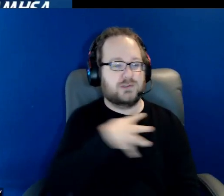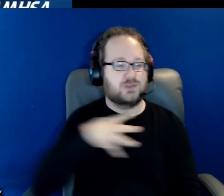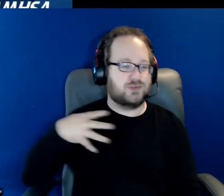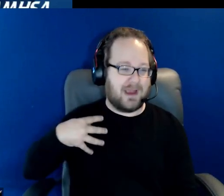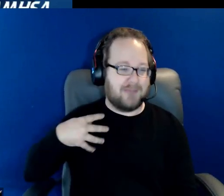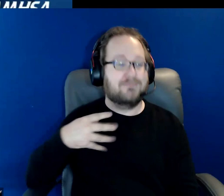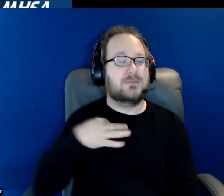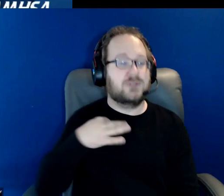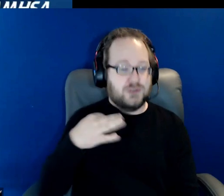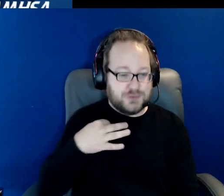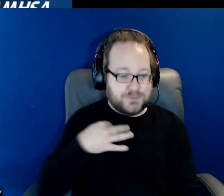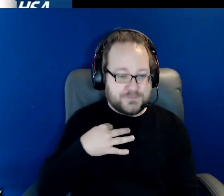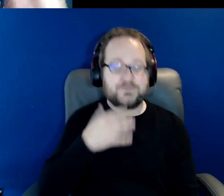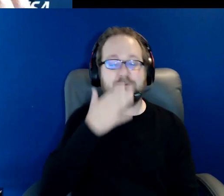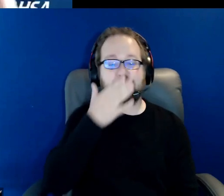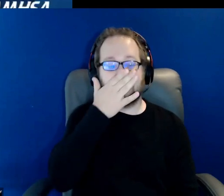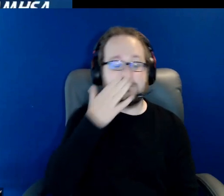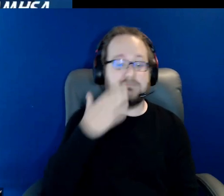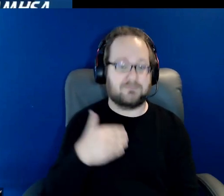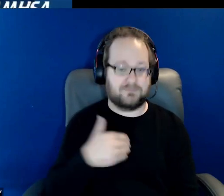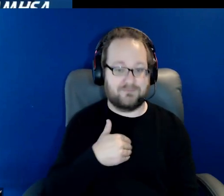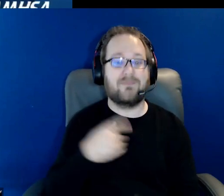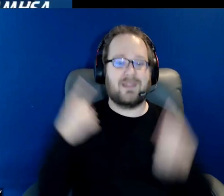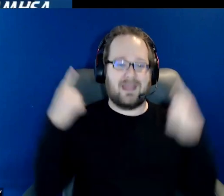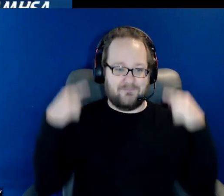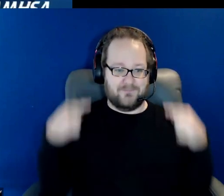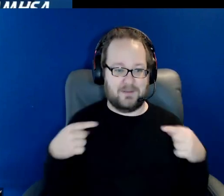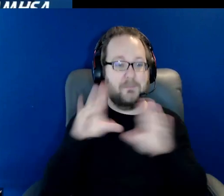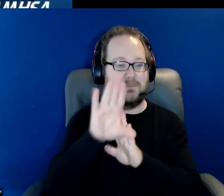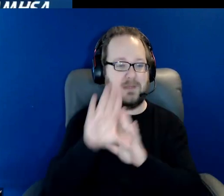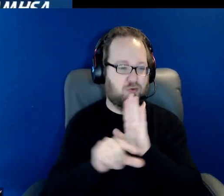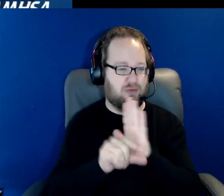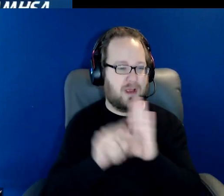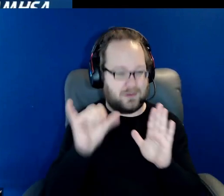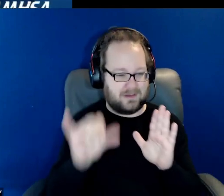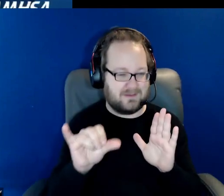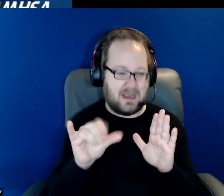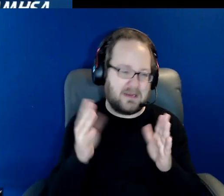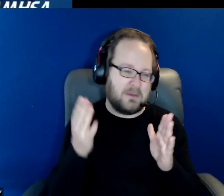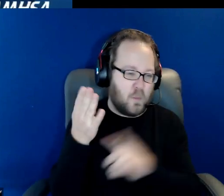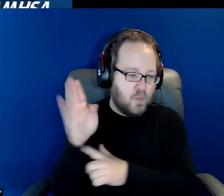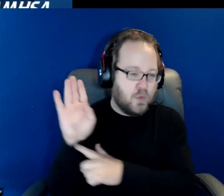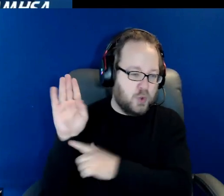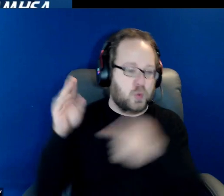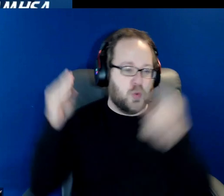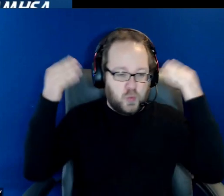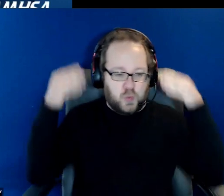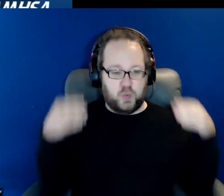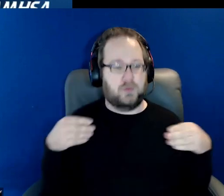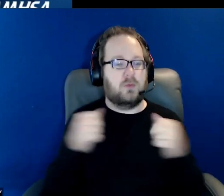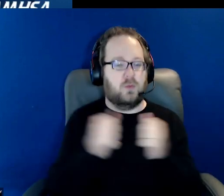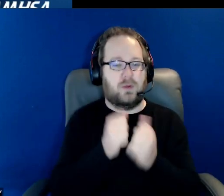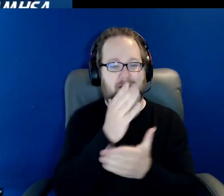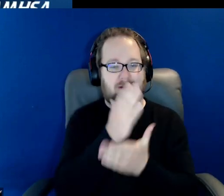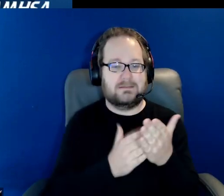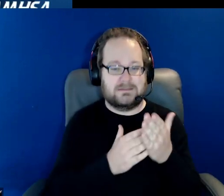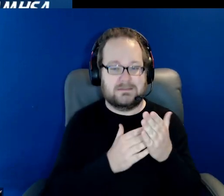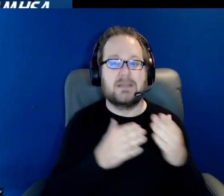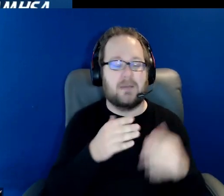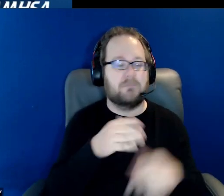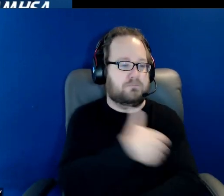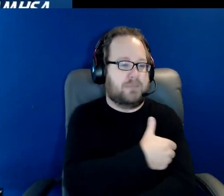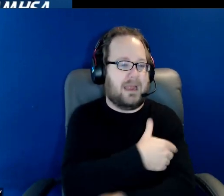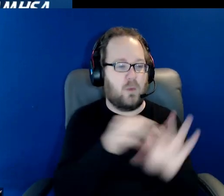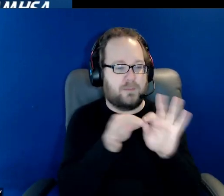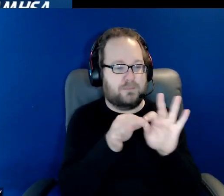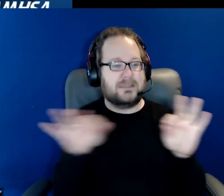and I have a virtual background that is kind of blue with some words of empowerment that come